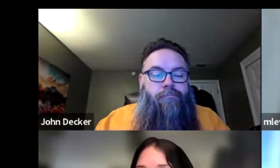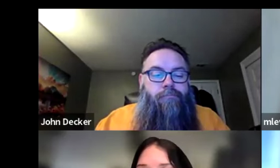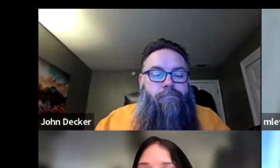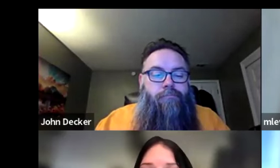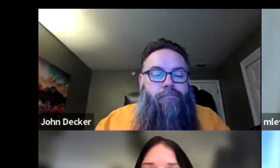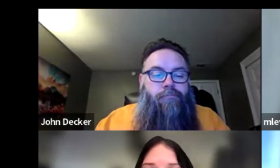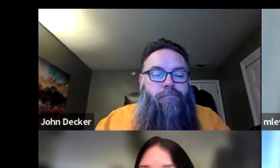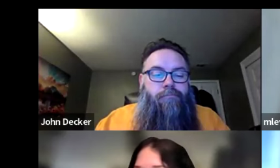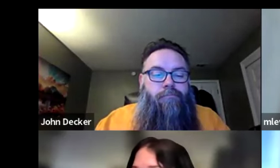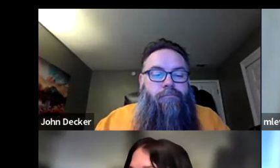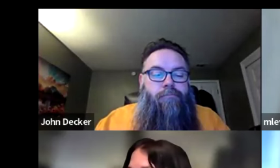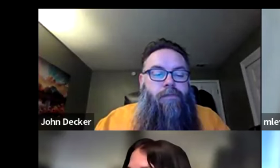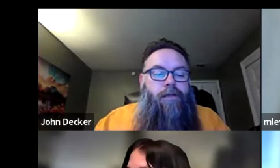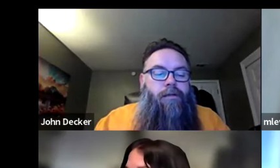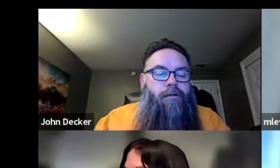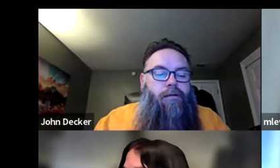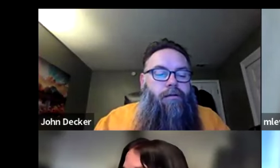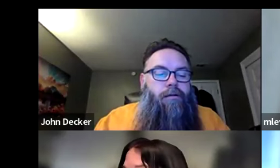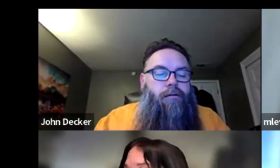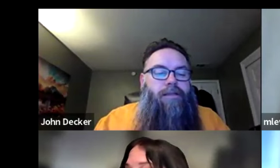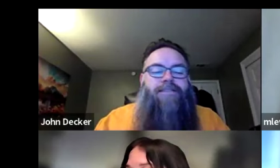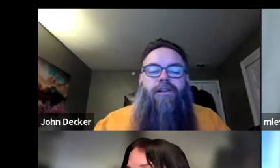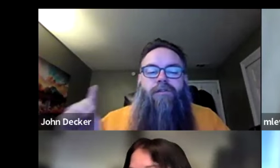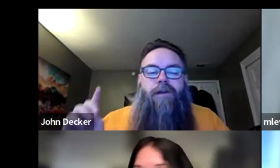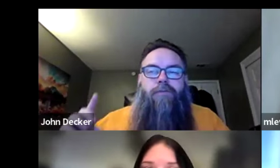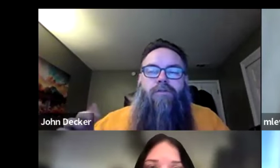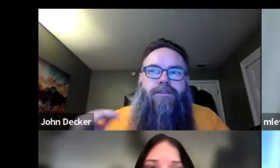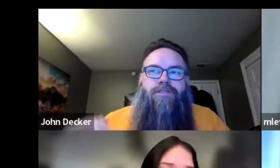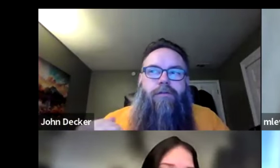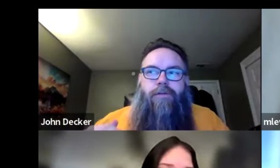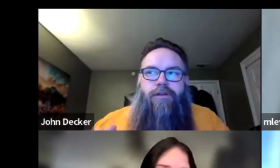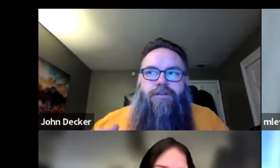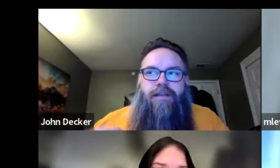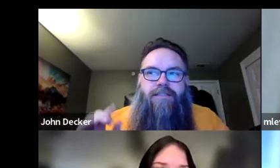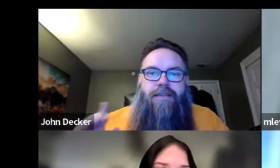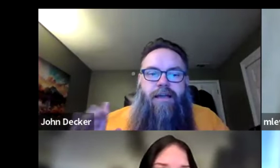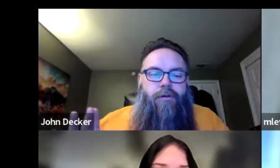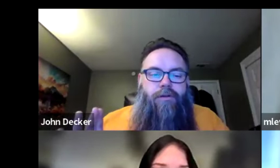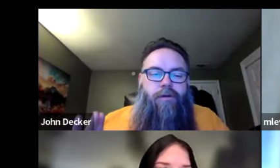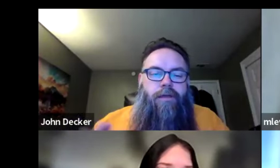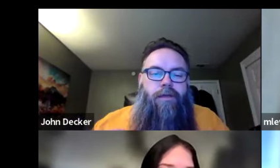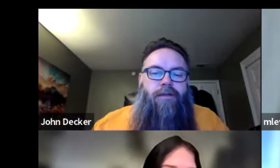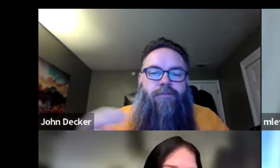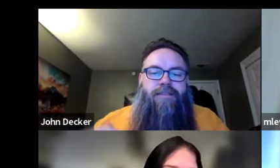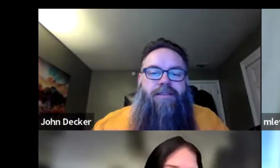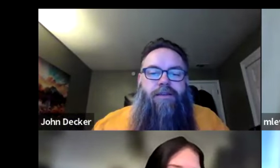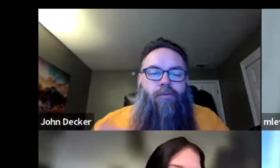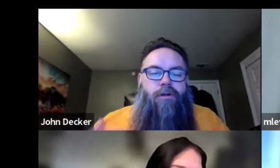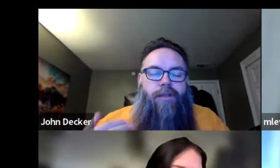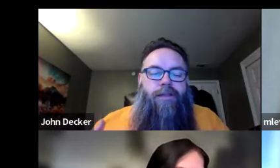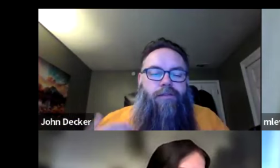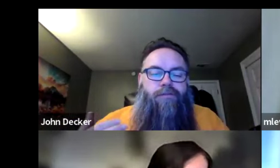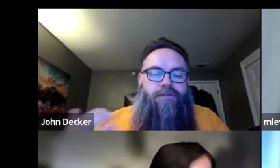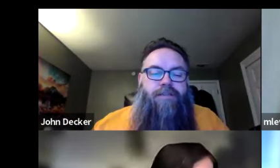so they can send over those links. Let's clarify real quickly, just so everyone understands exactly what we're doing. So basically,